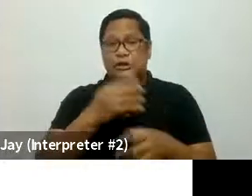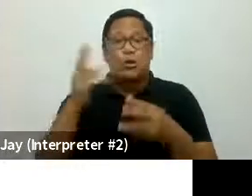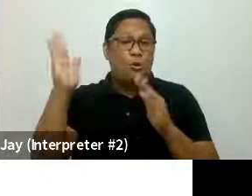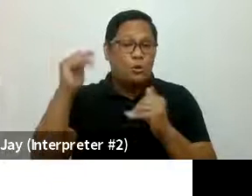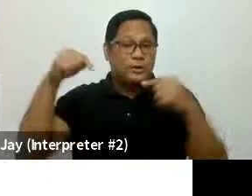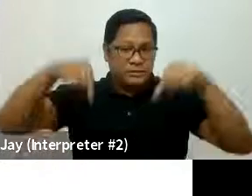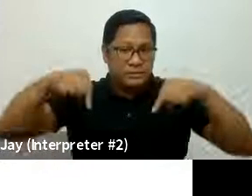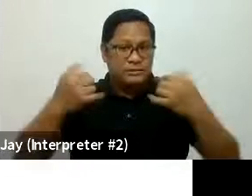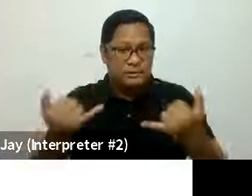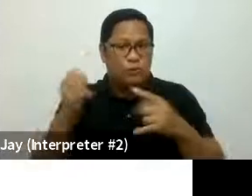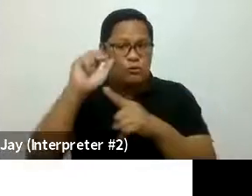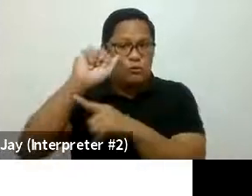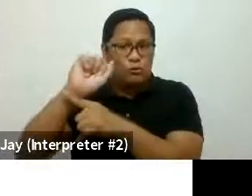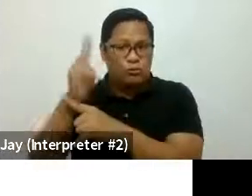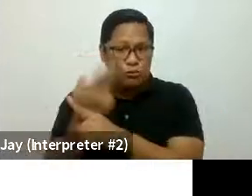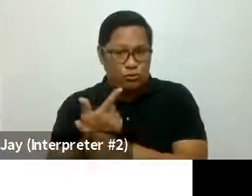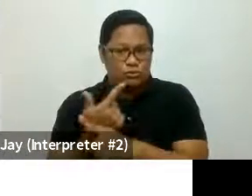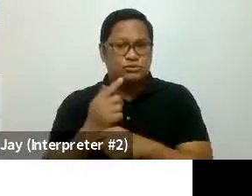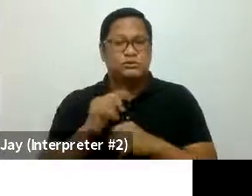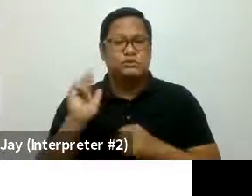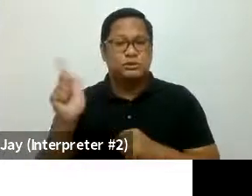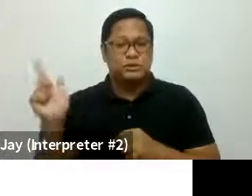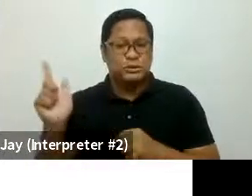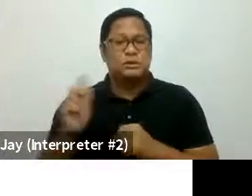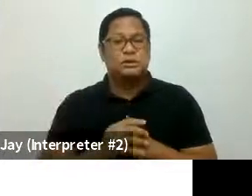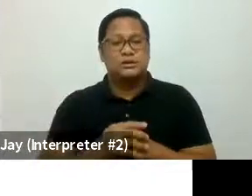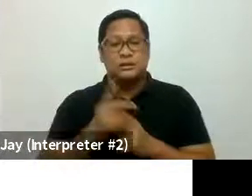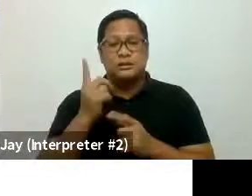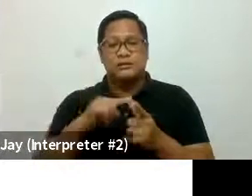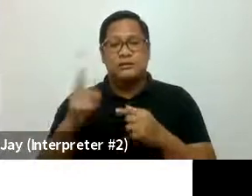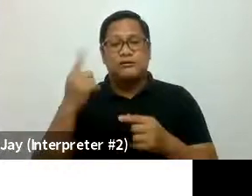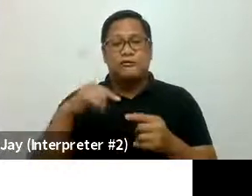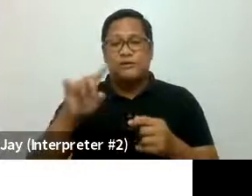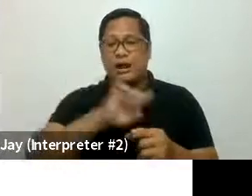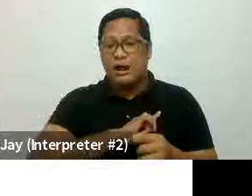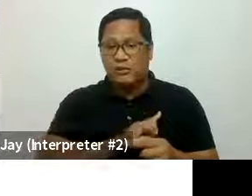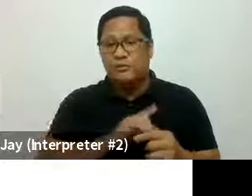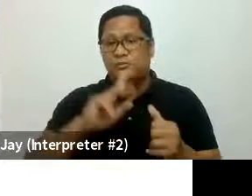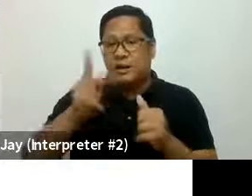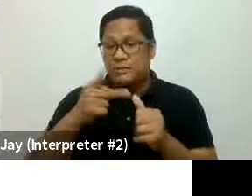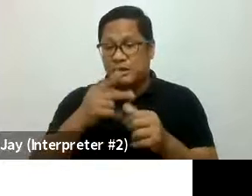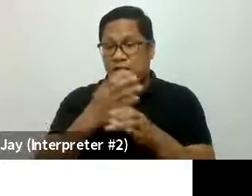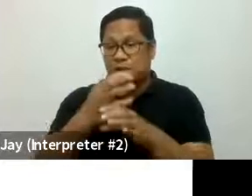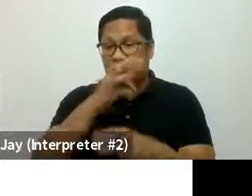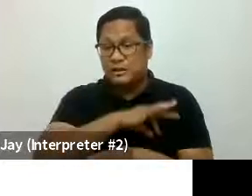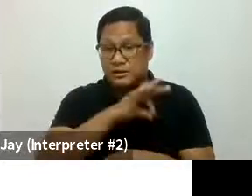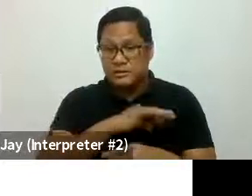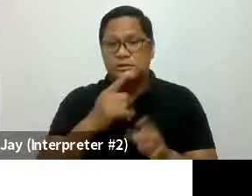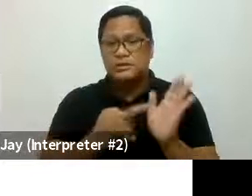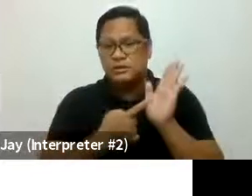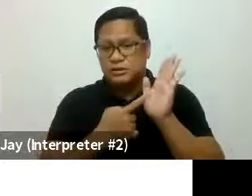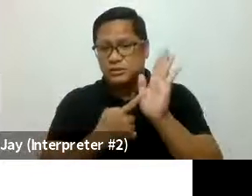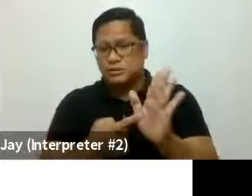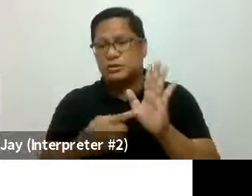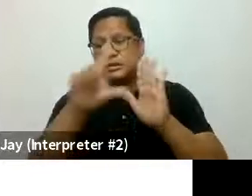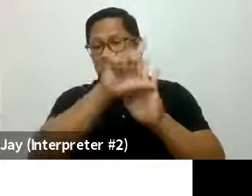sets the motion for our primary care benefit as provided in the as mandated